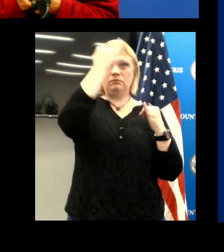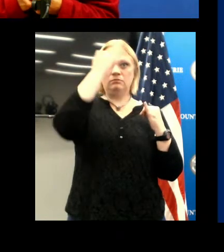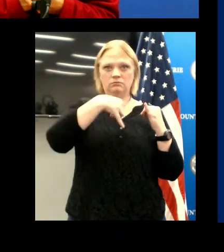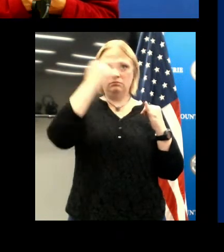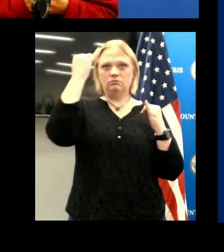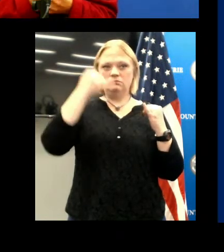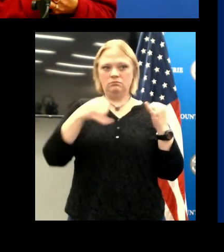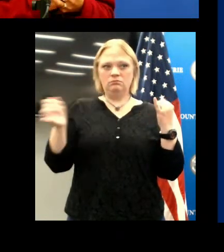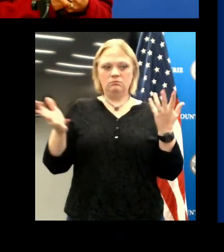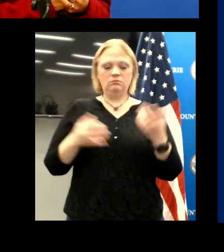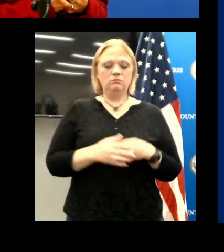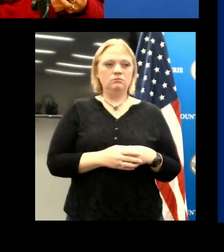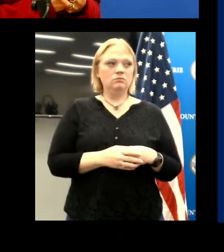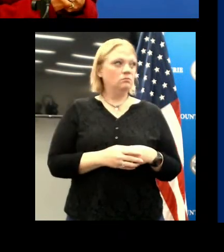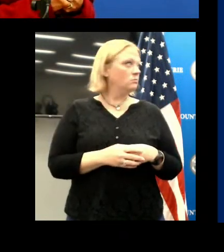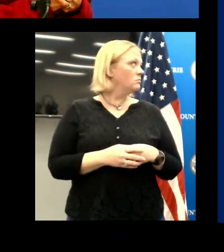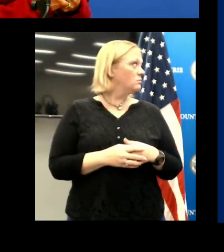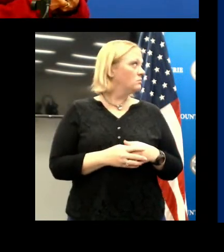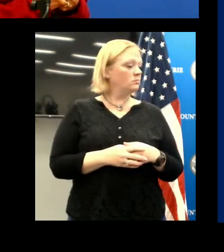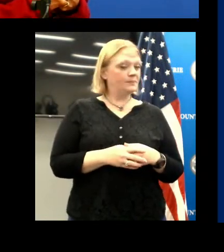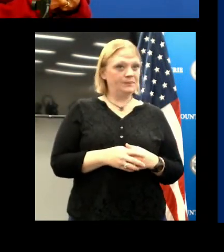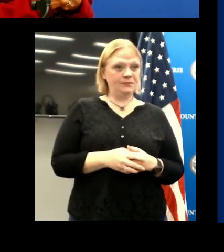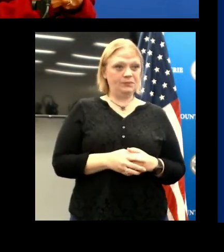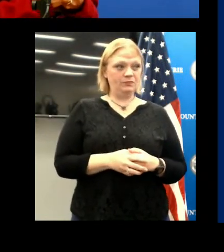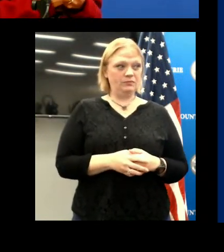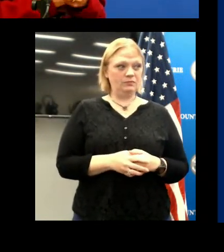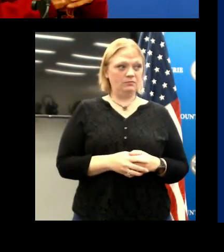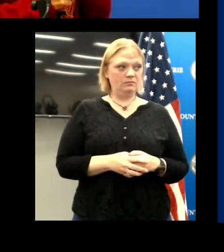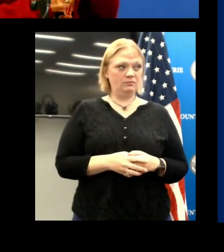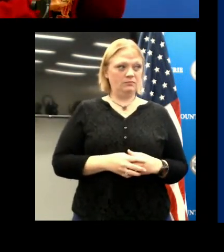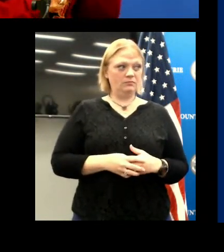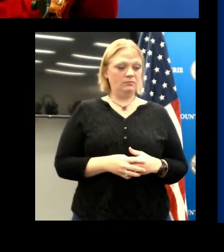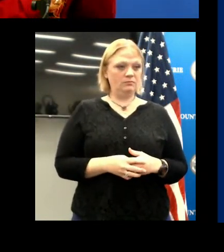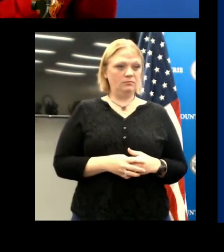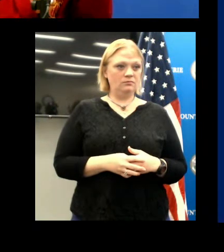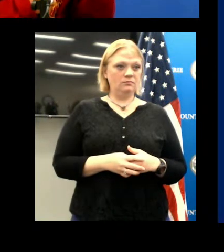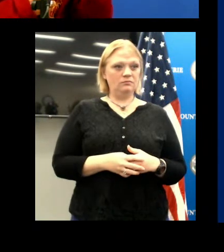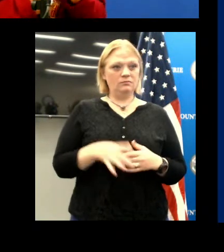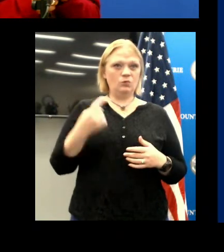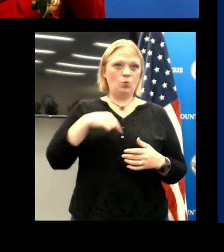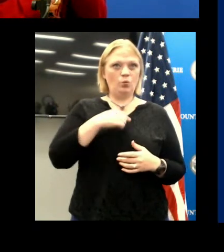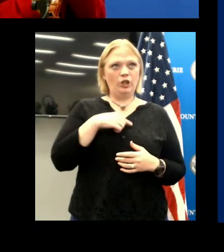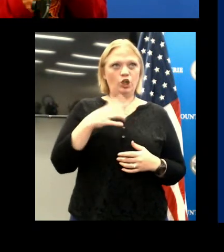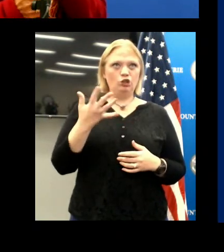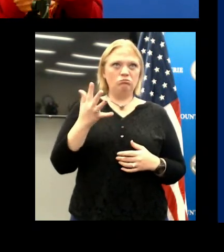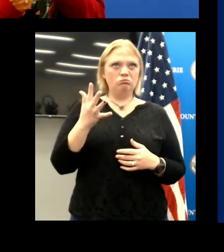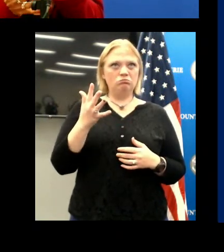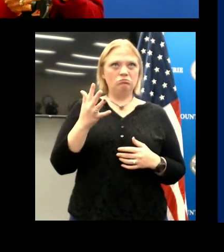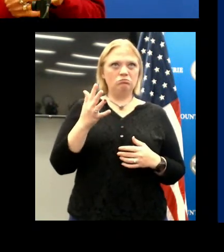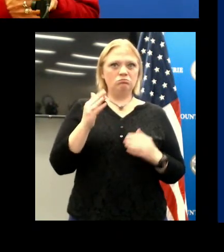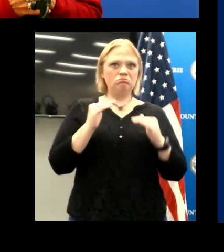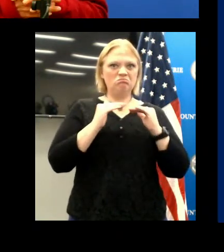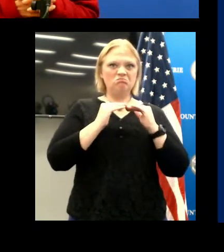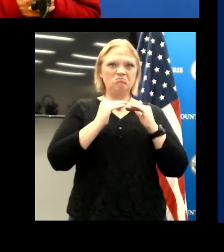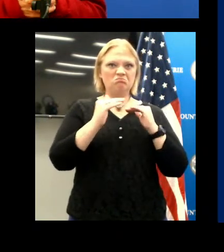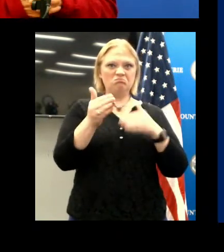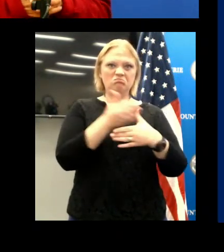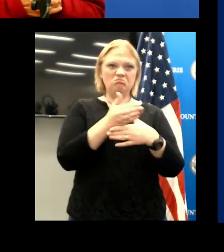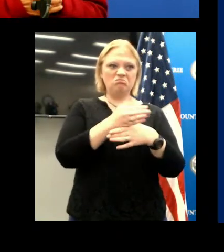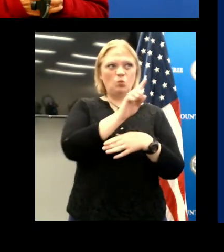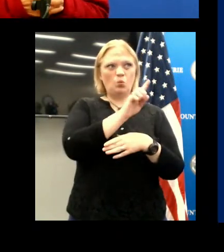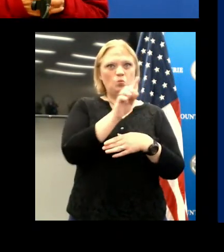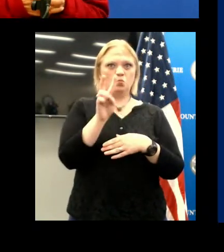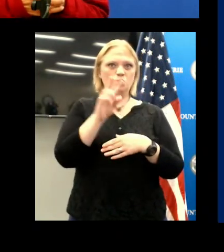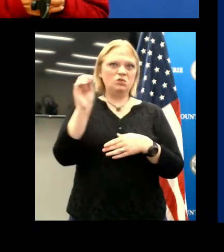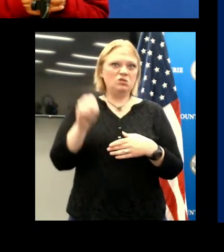that we are holding steady in between 1% and 2%.